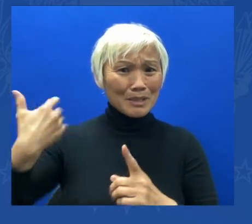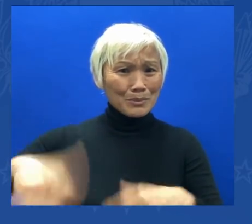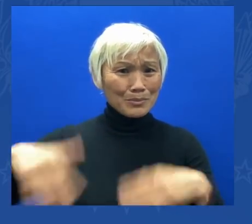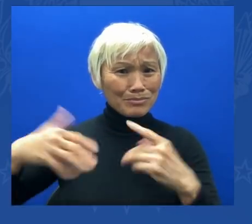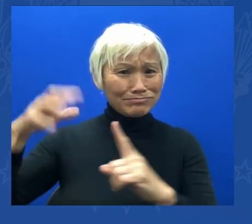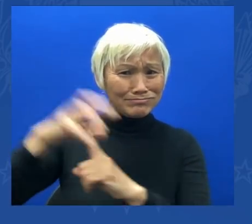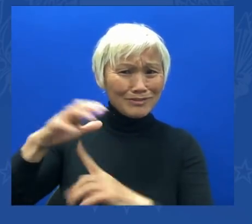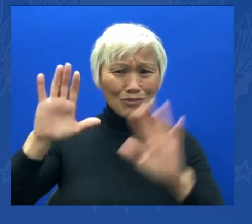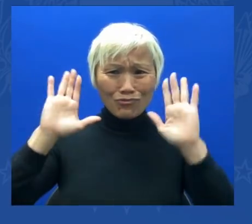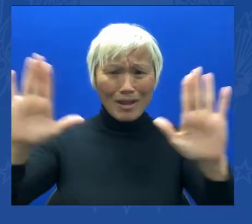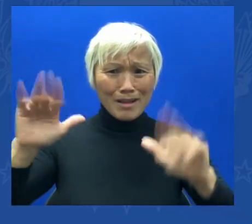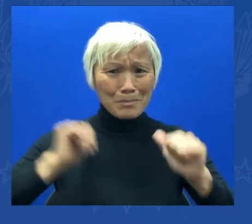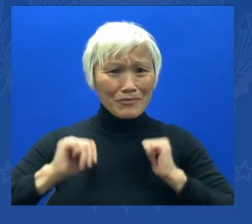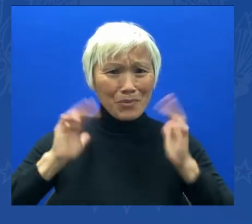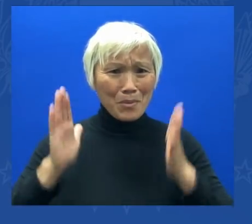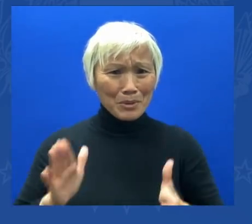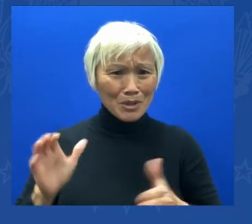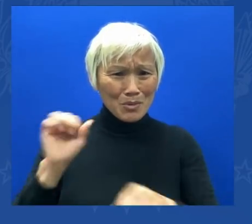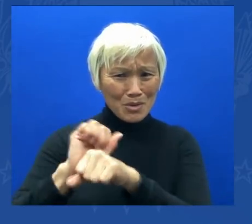And it's tough